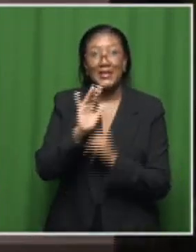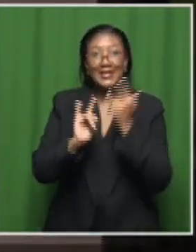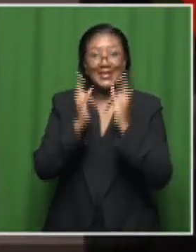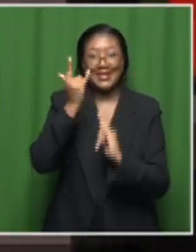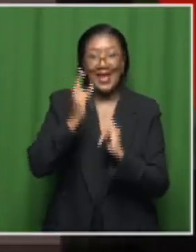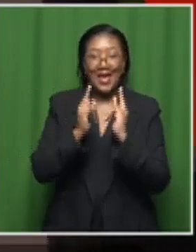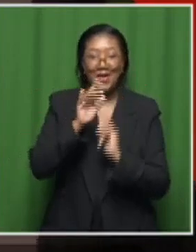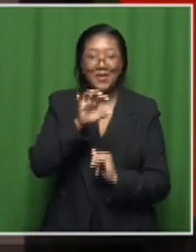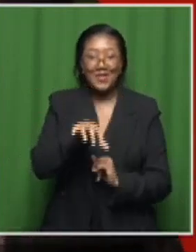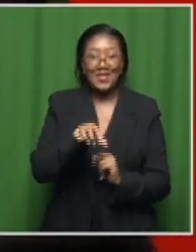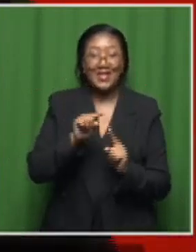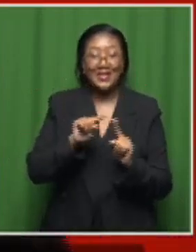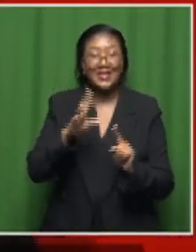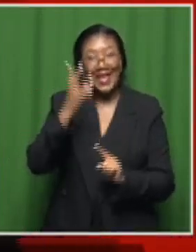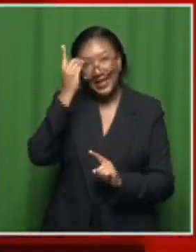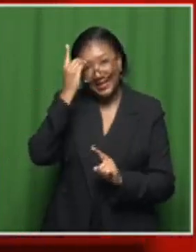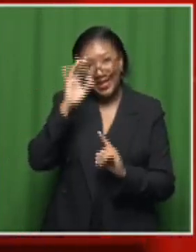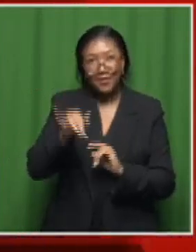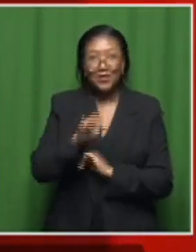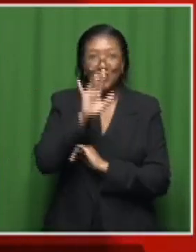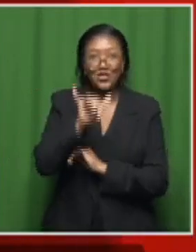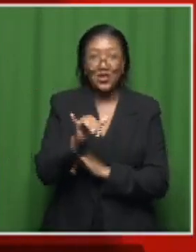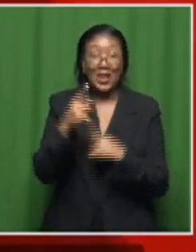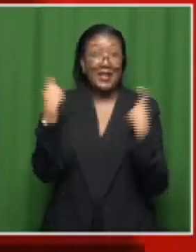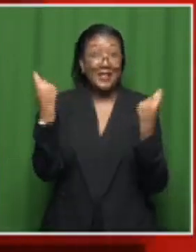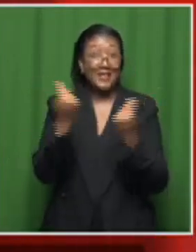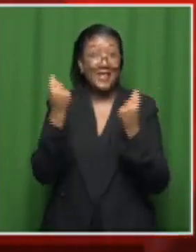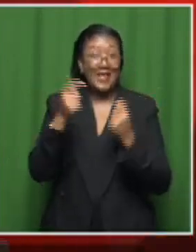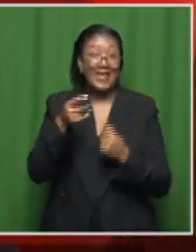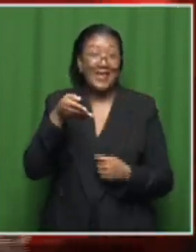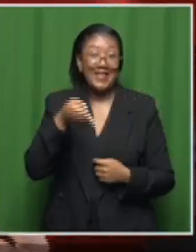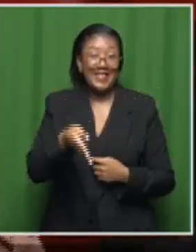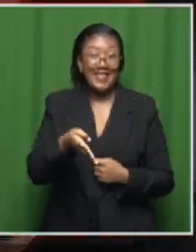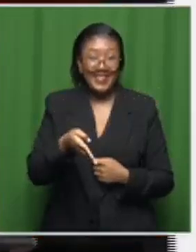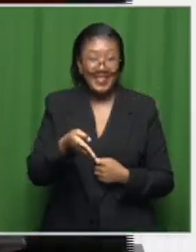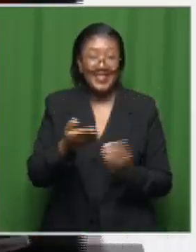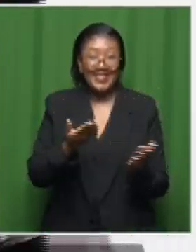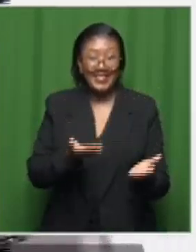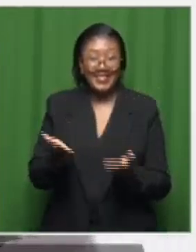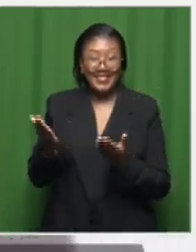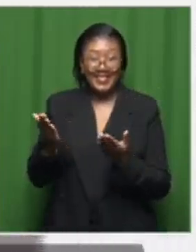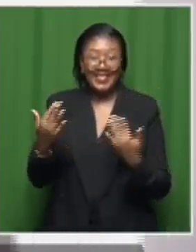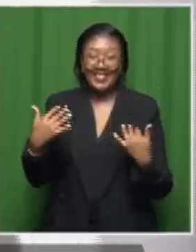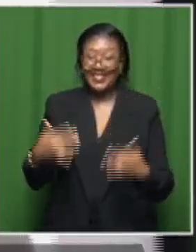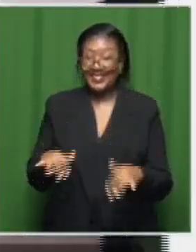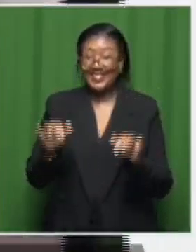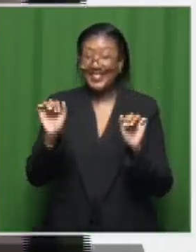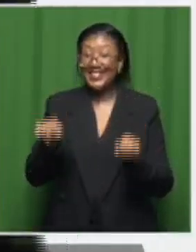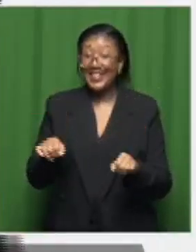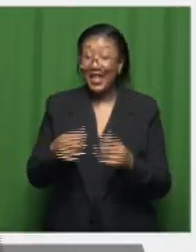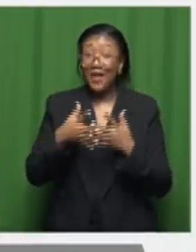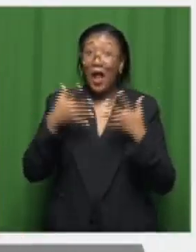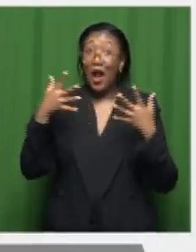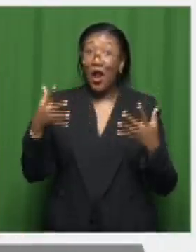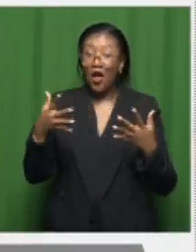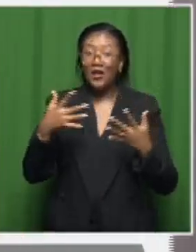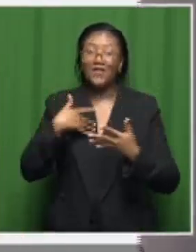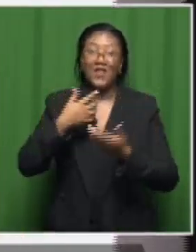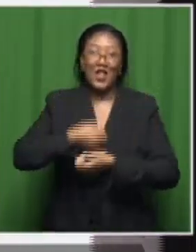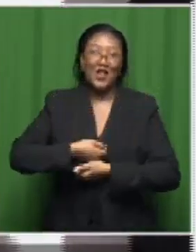media launch for the Durban July is going to be taking place. And that Durban July, oh man, I think I've done most of the launches